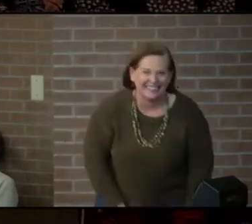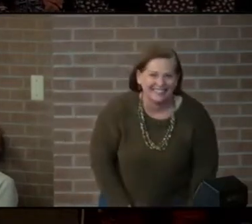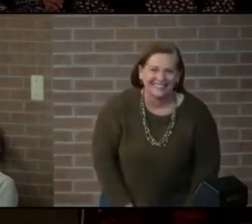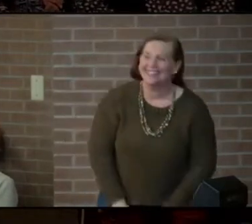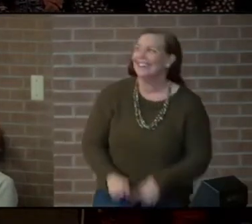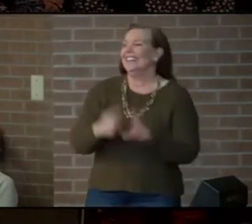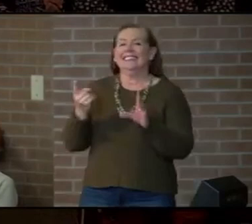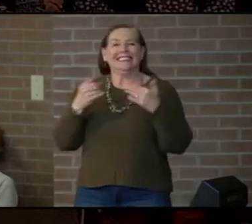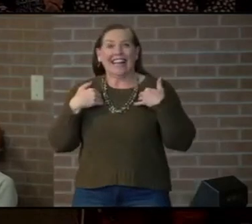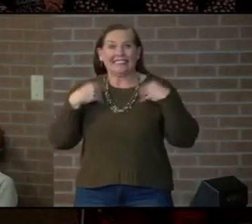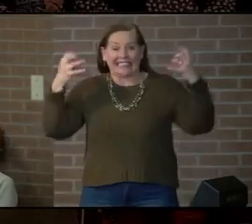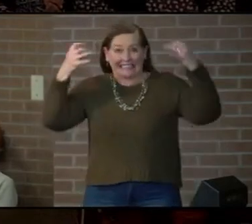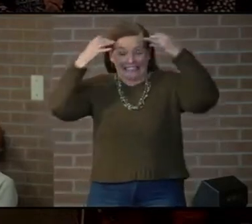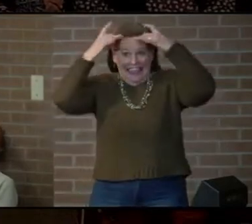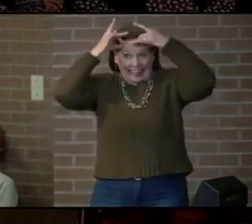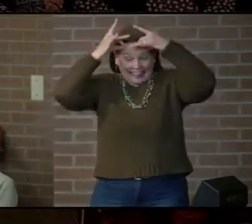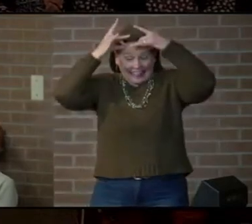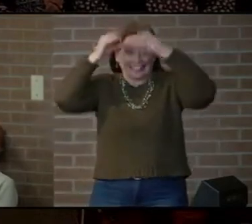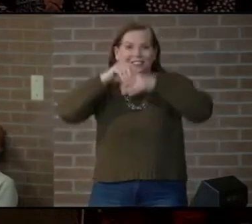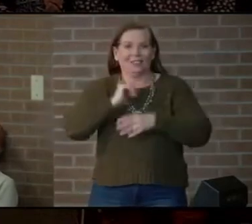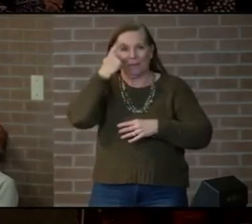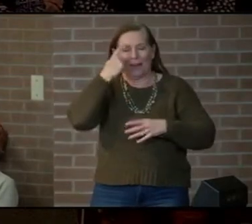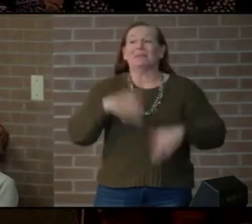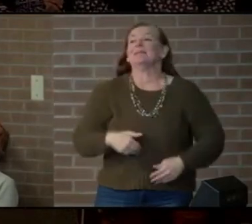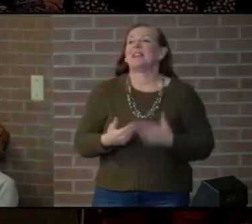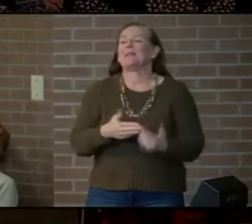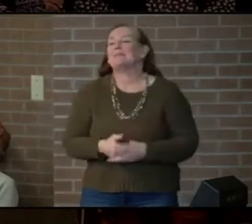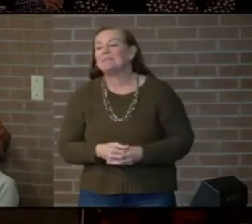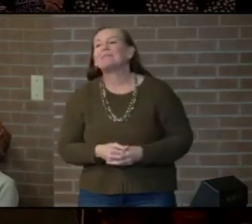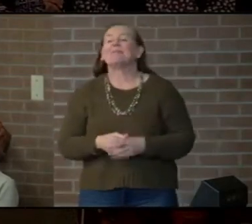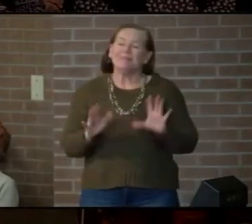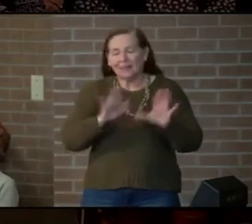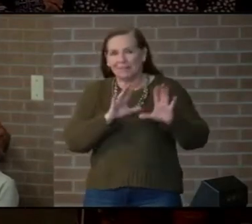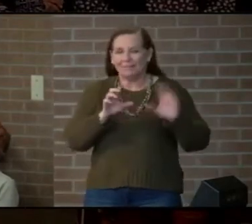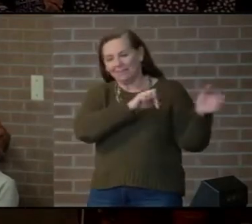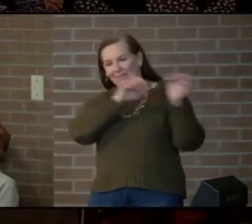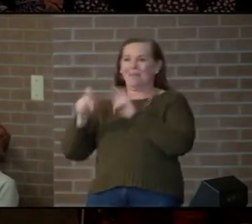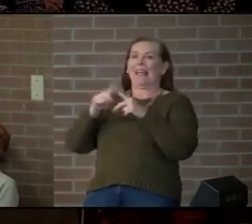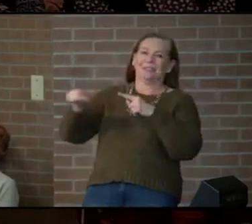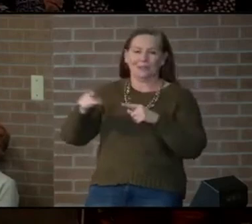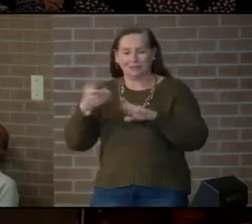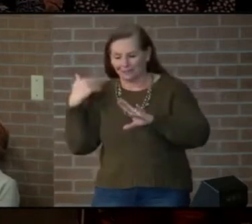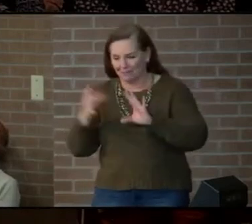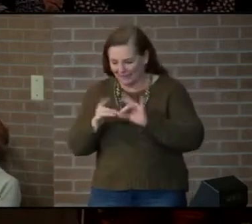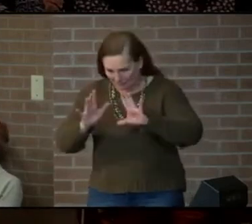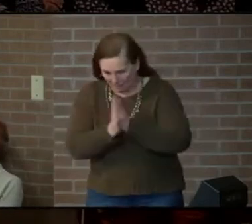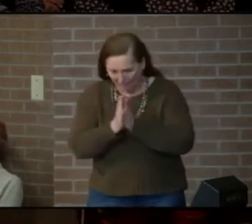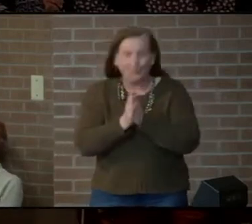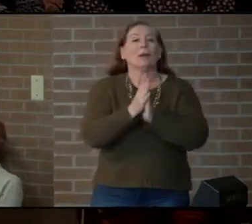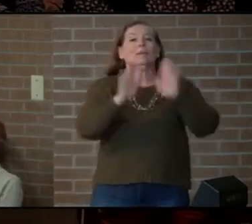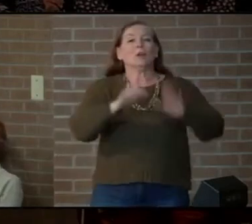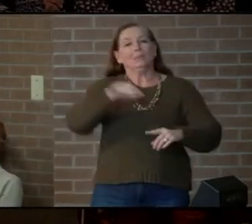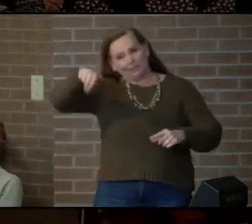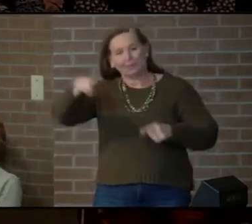it just has its tentacles. It just gets into your brain, I tell you. So, well, back to your previously message here. So he went down